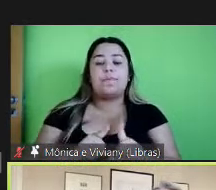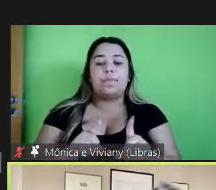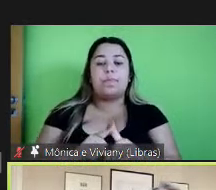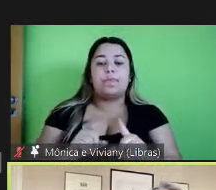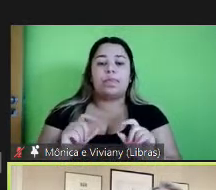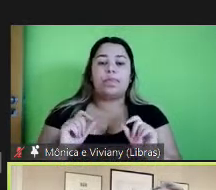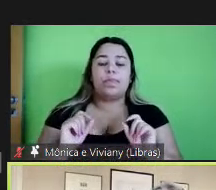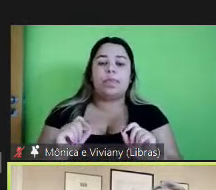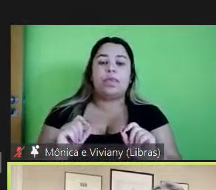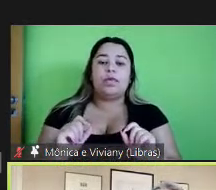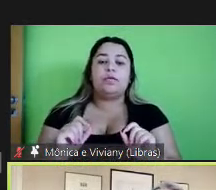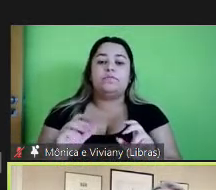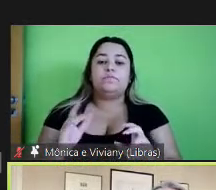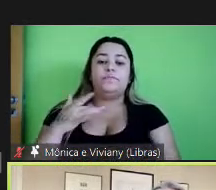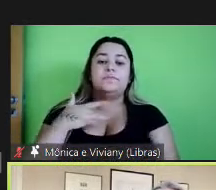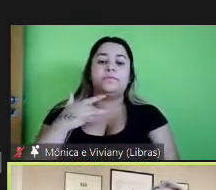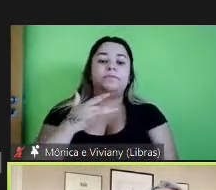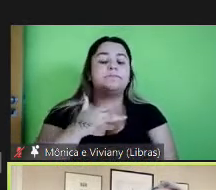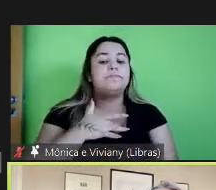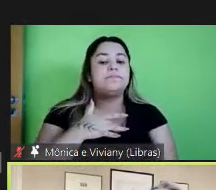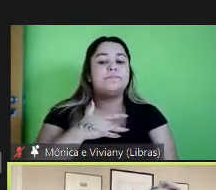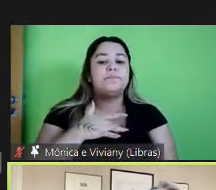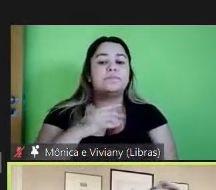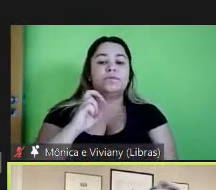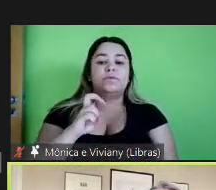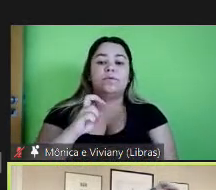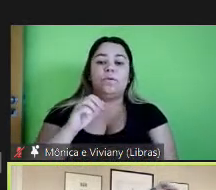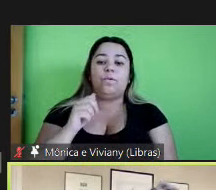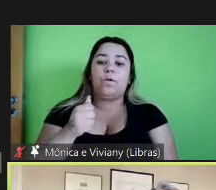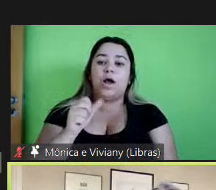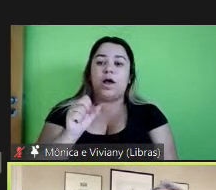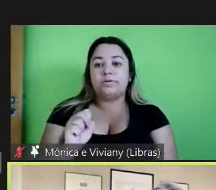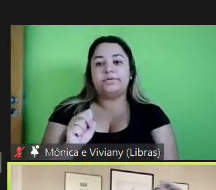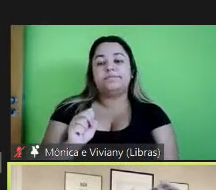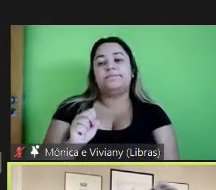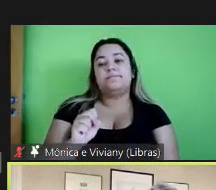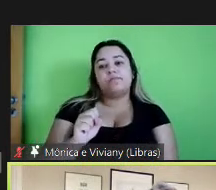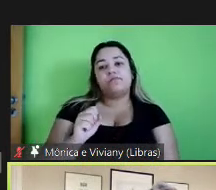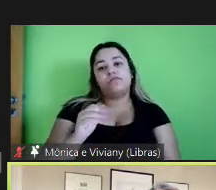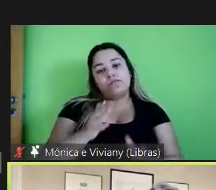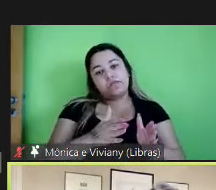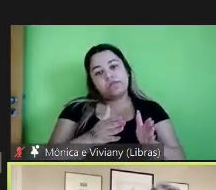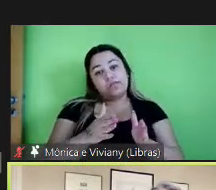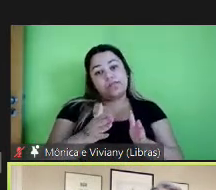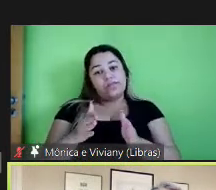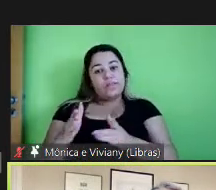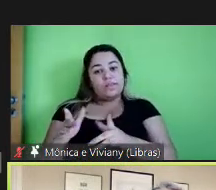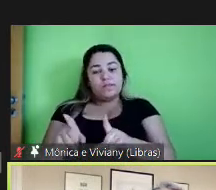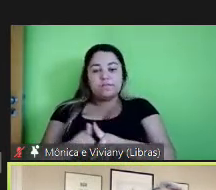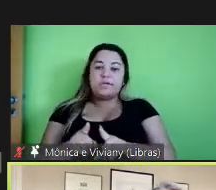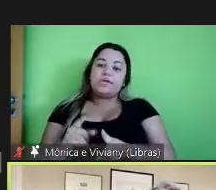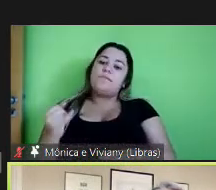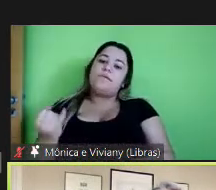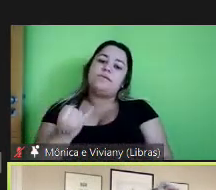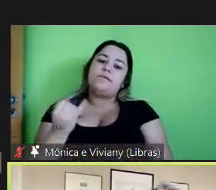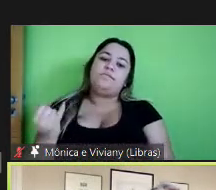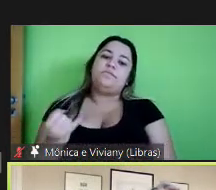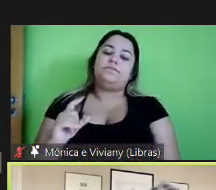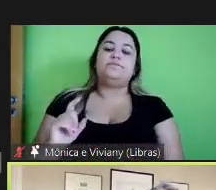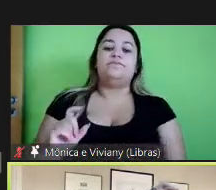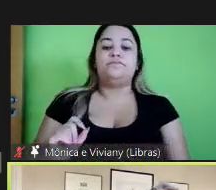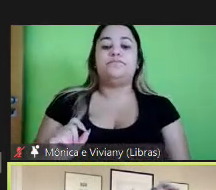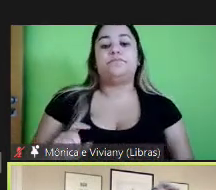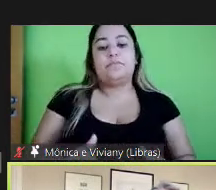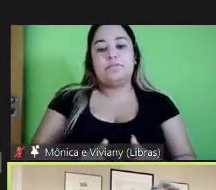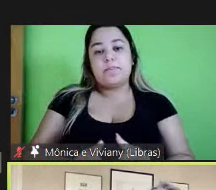them in order, and I will review them in order, it's important to note that these tasks are not meant to be sequential. There's an iterative